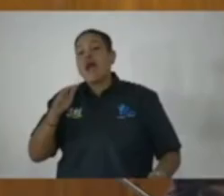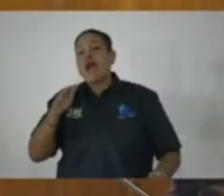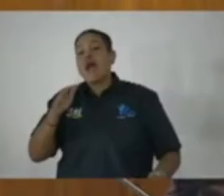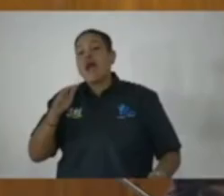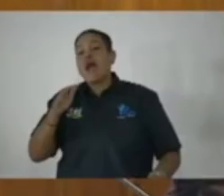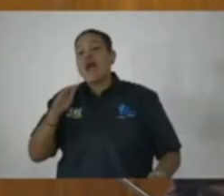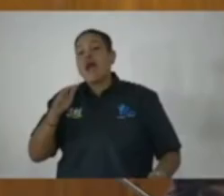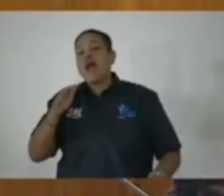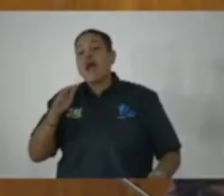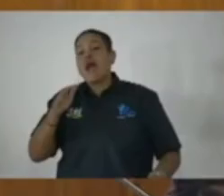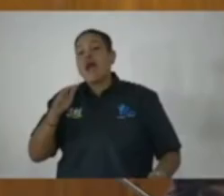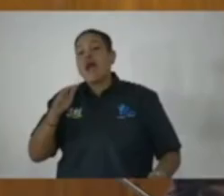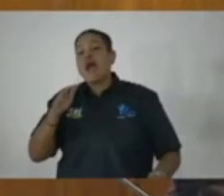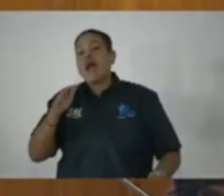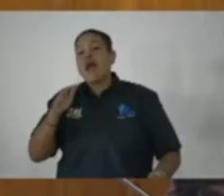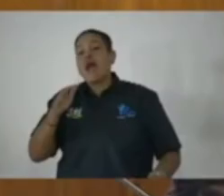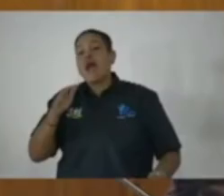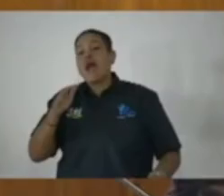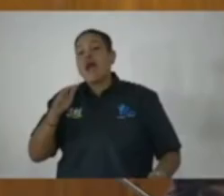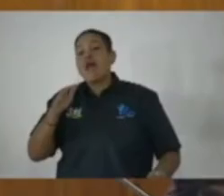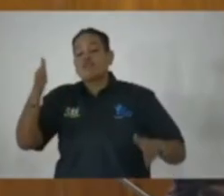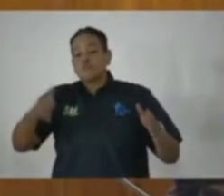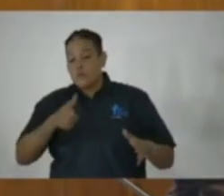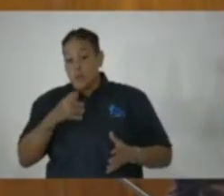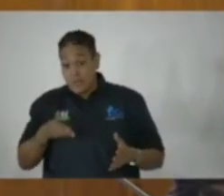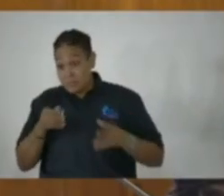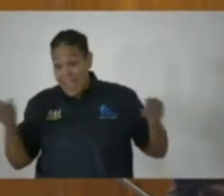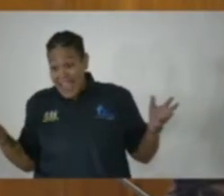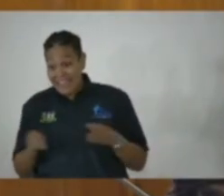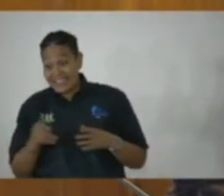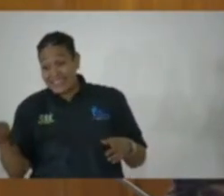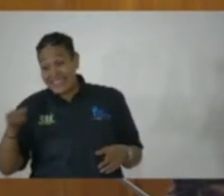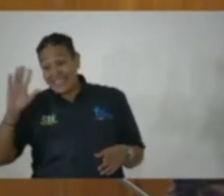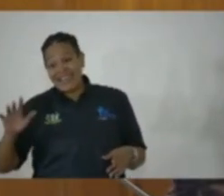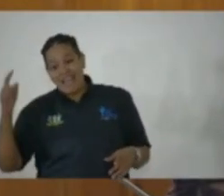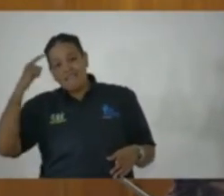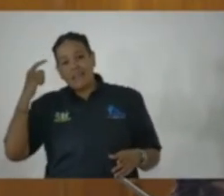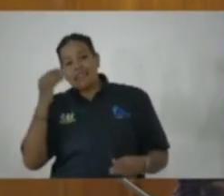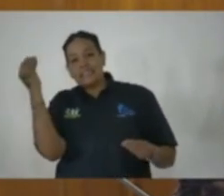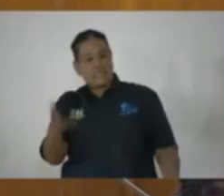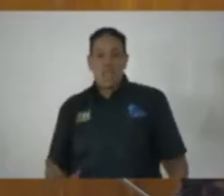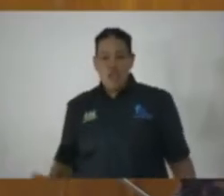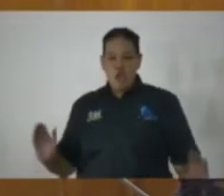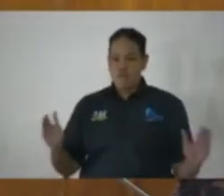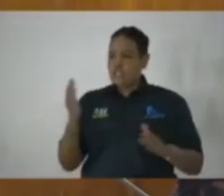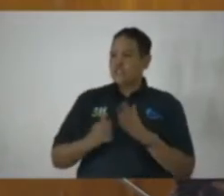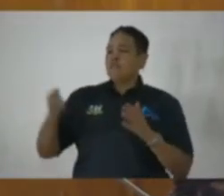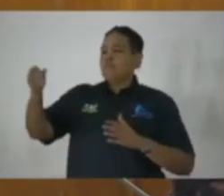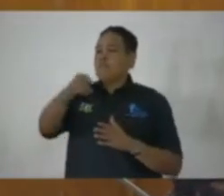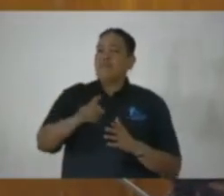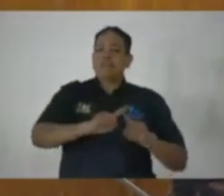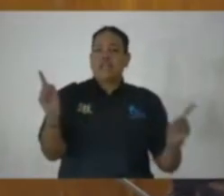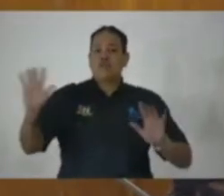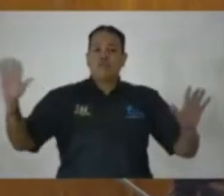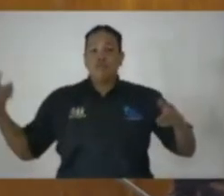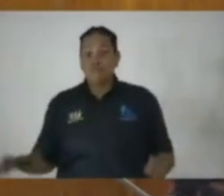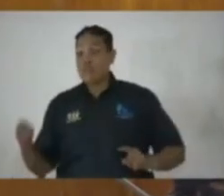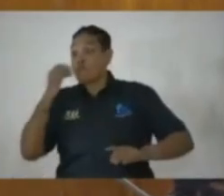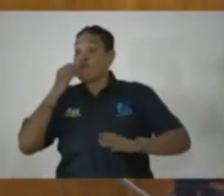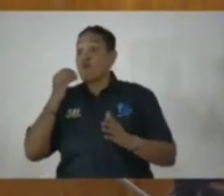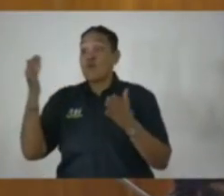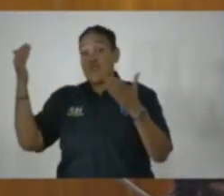Alright? So let's continue. They have never indicated that. So the food inflation is outside the